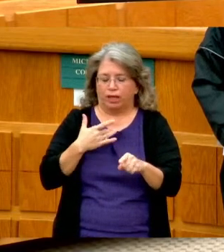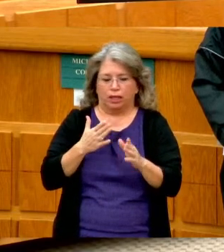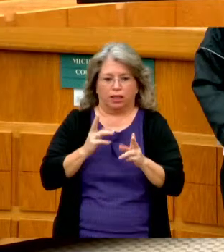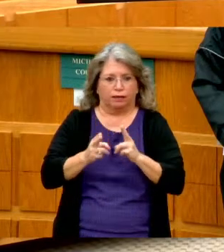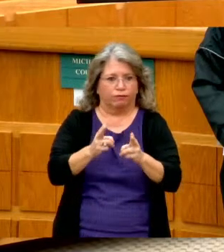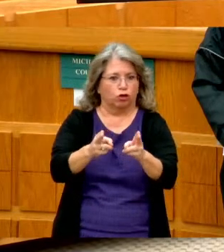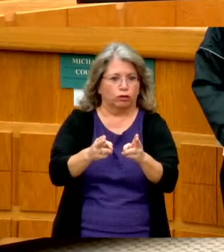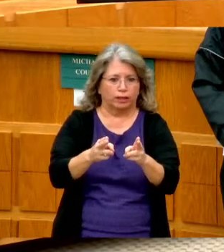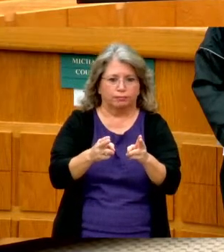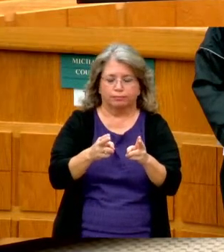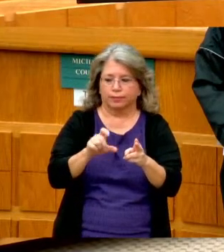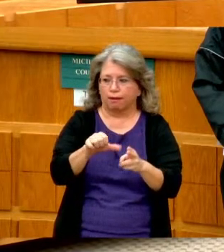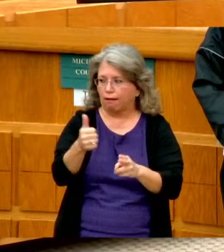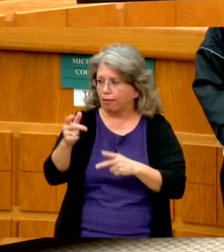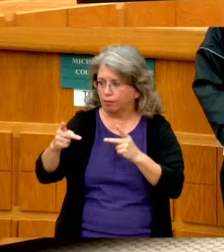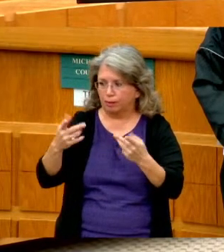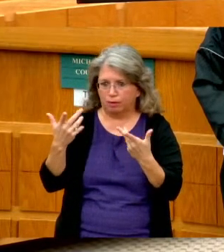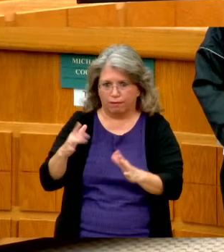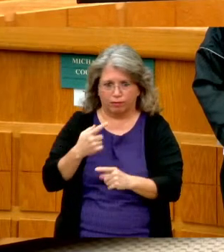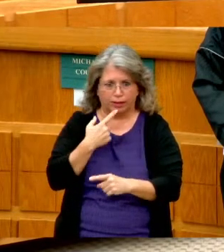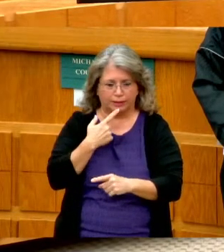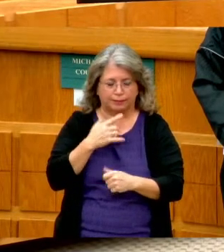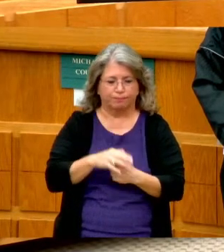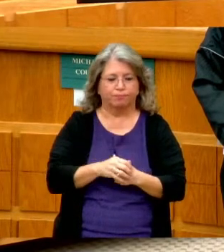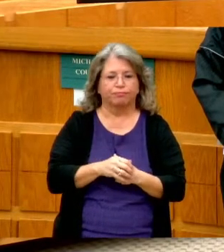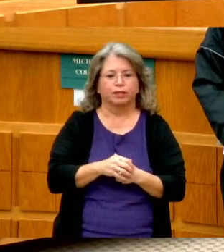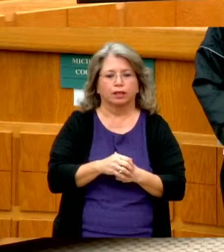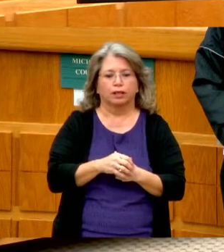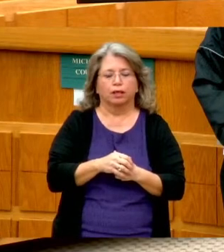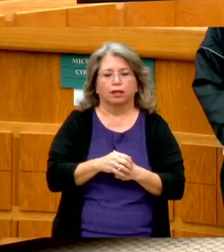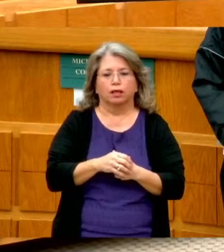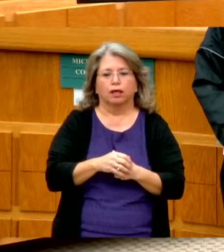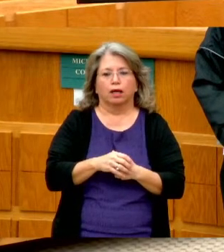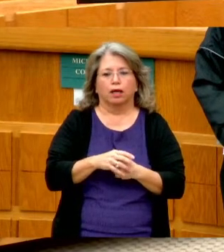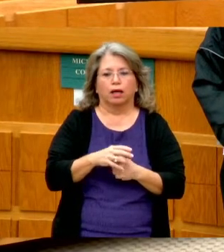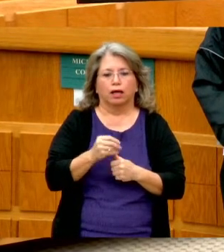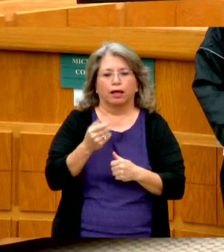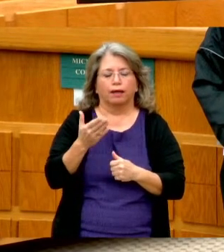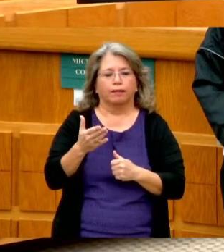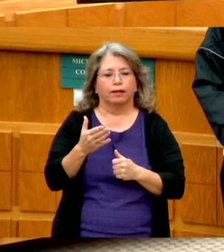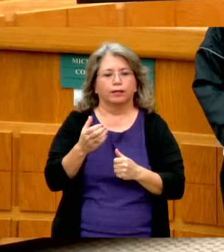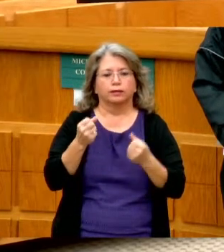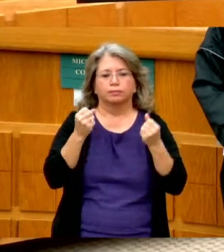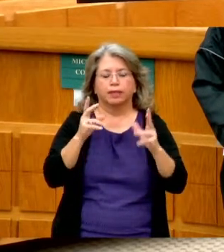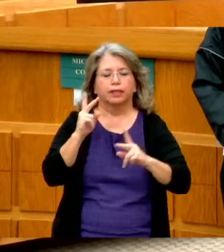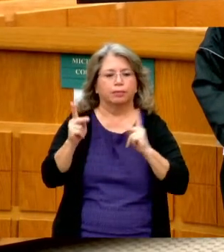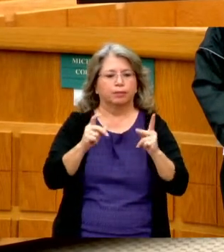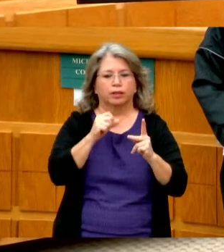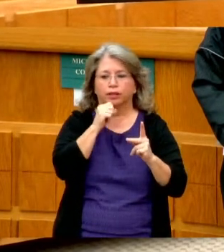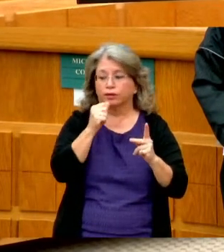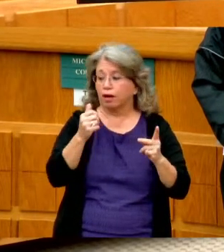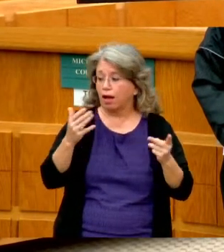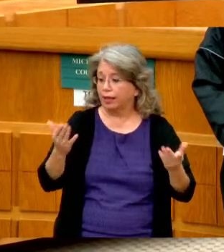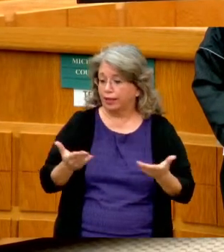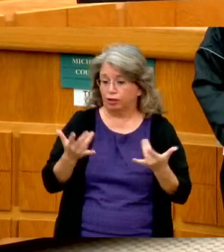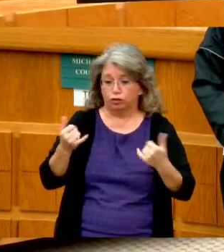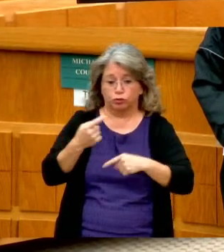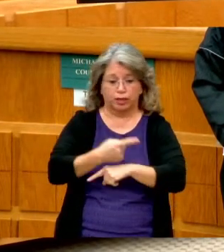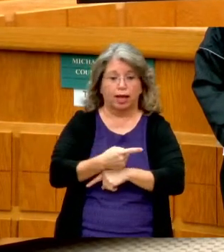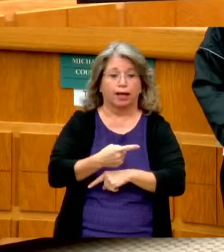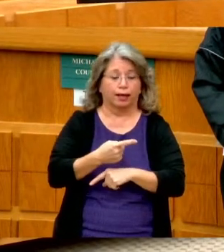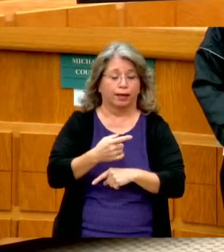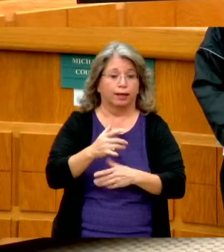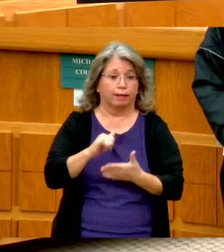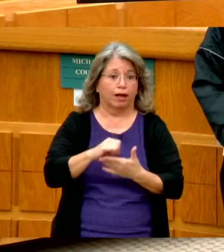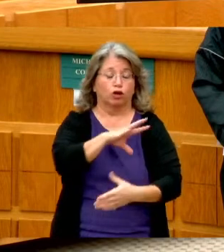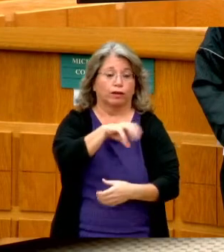before me, and definitely an unlimited number of folks that are not represented here today. This is a grand effort by